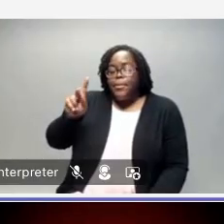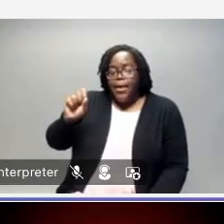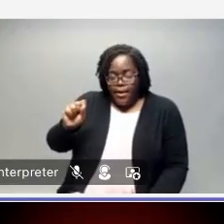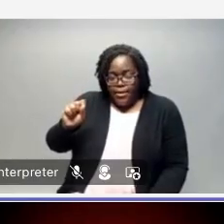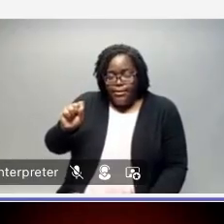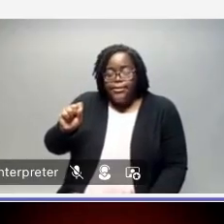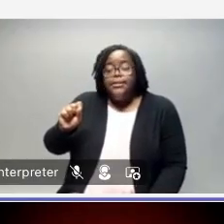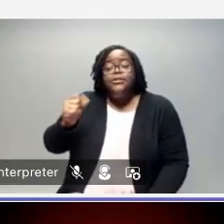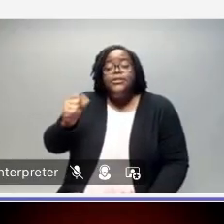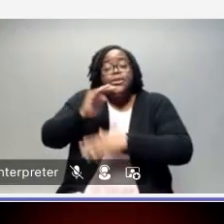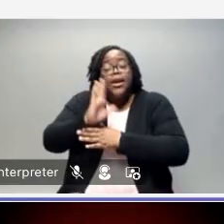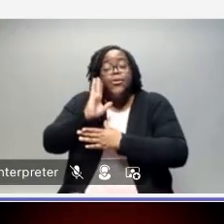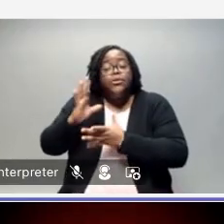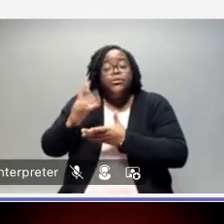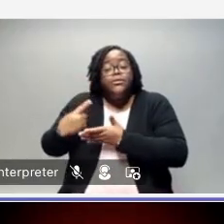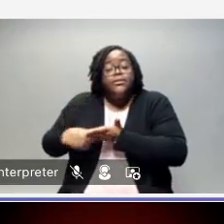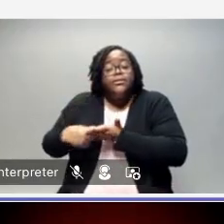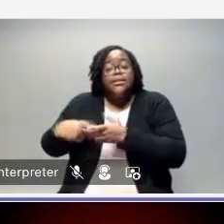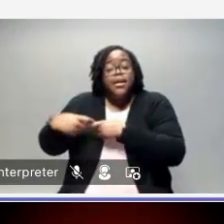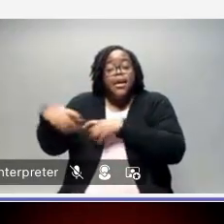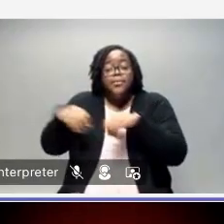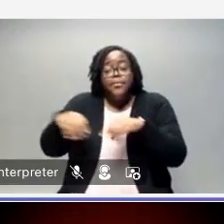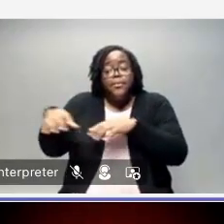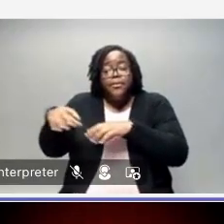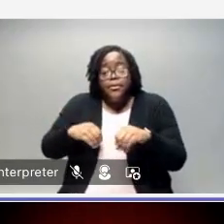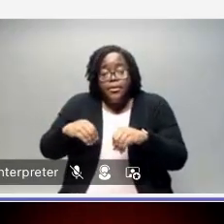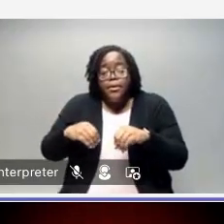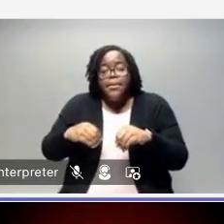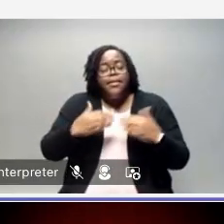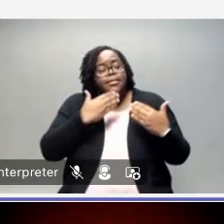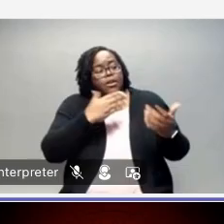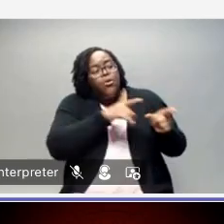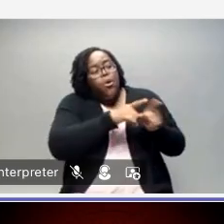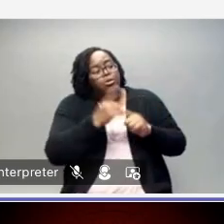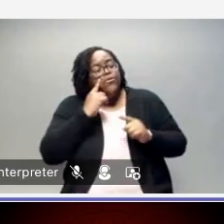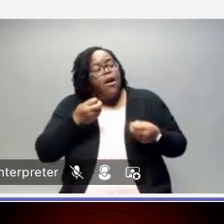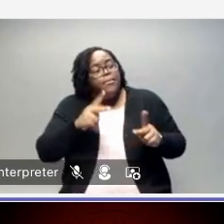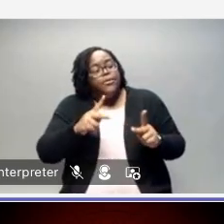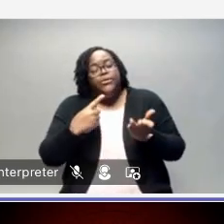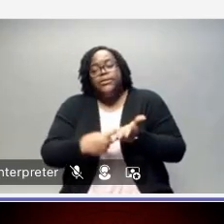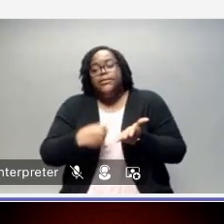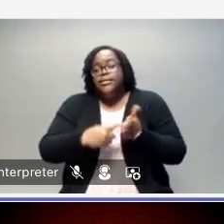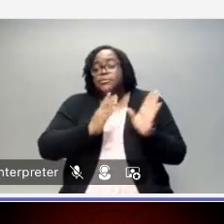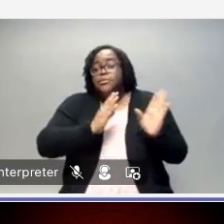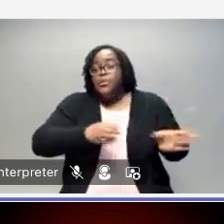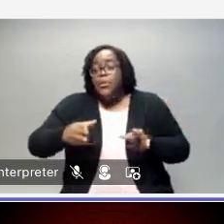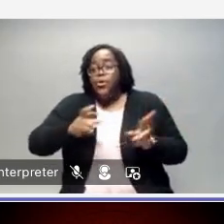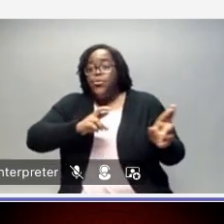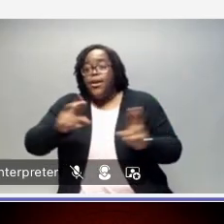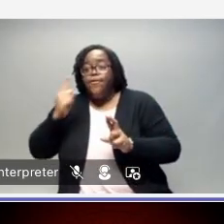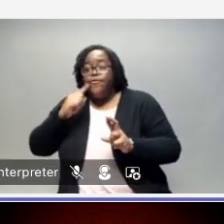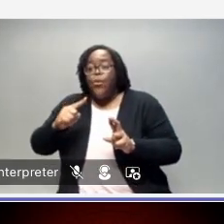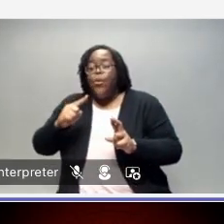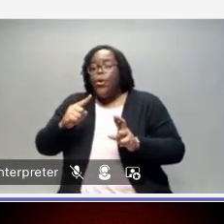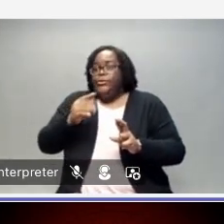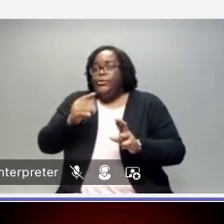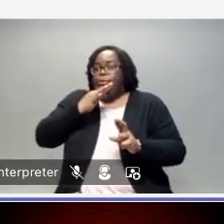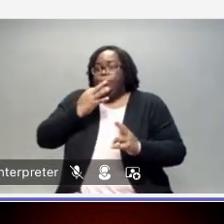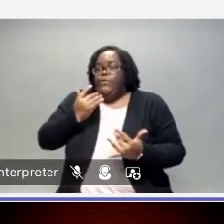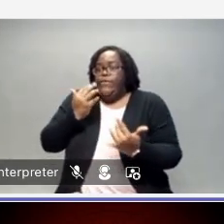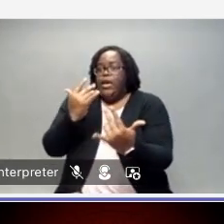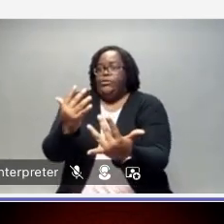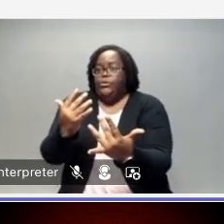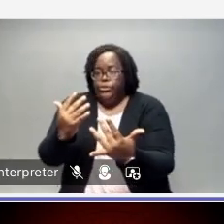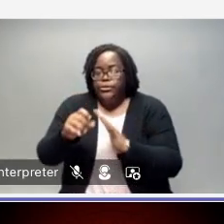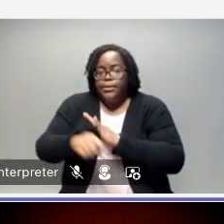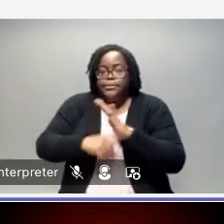about PSPS, but I want to thank Southern California Edison for the opportunity to also talk about preparedness for the upcoming wildfire season. Currently we have